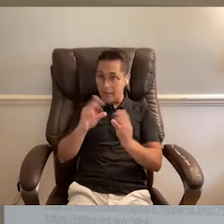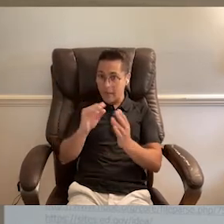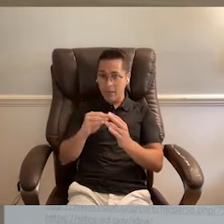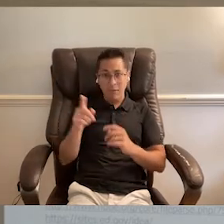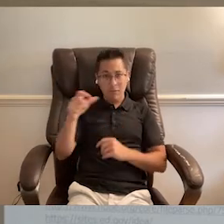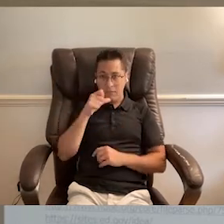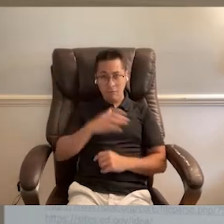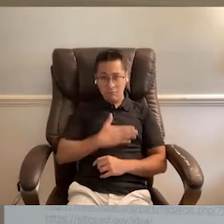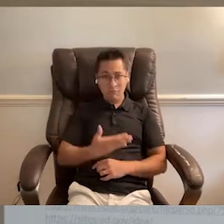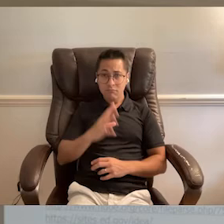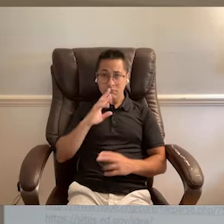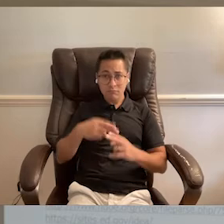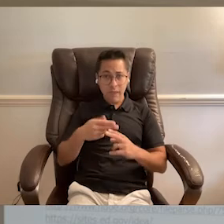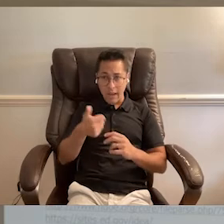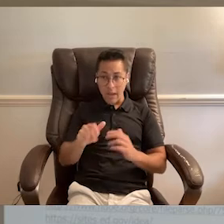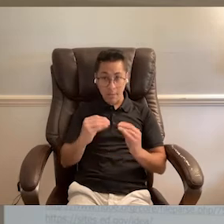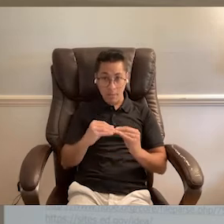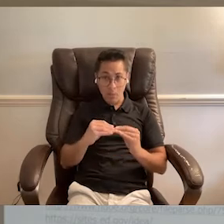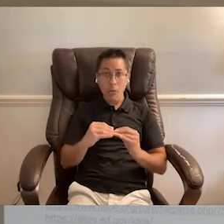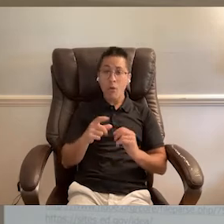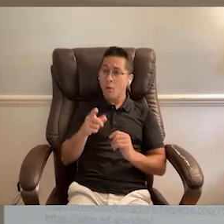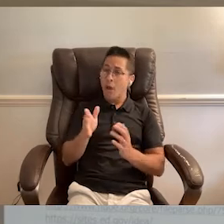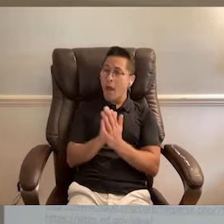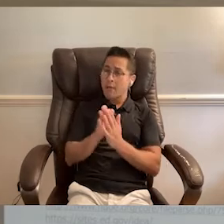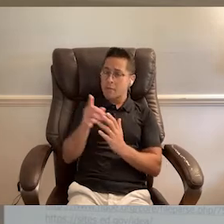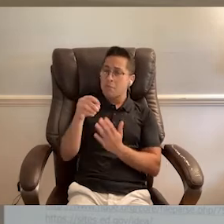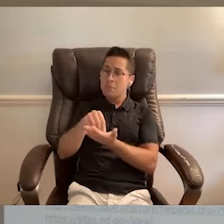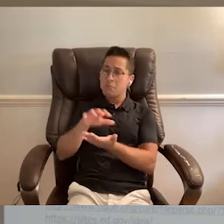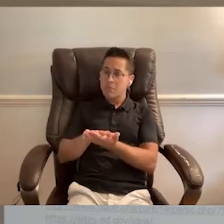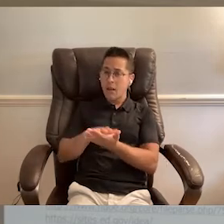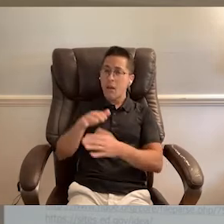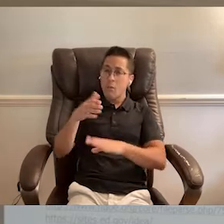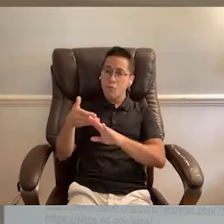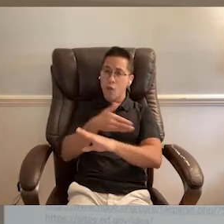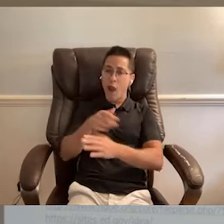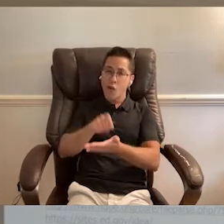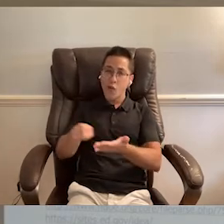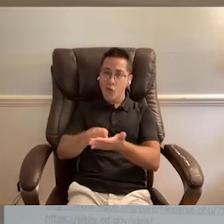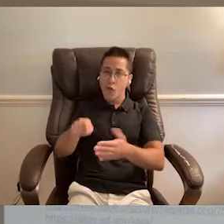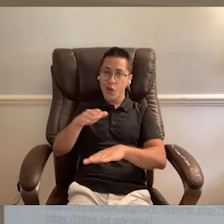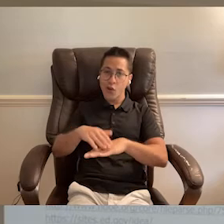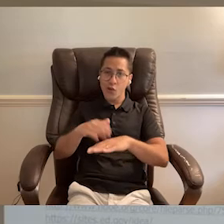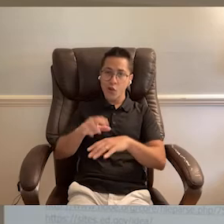any further, you ask them to put it on a prior written notice of refusal,